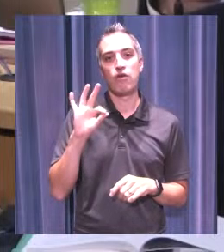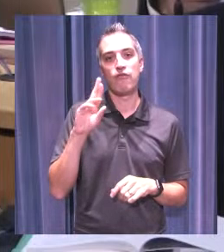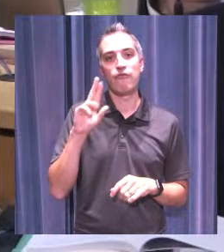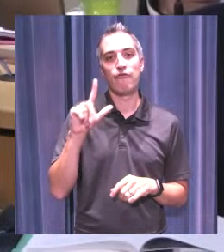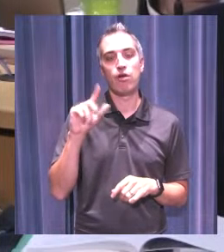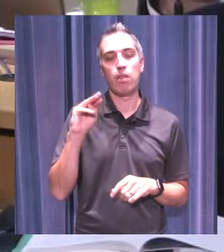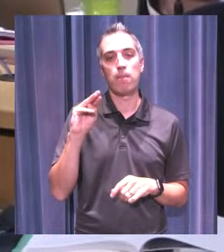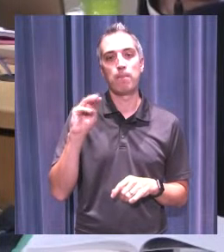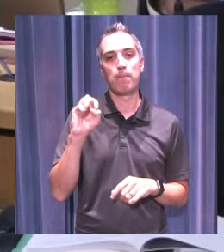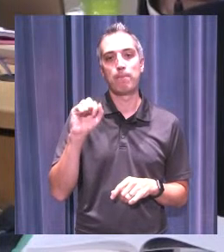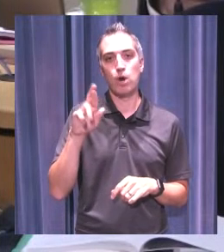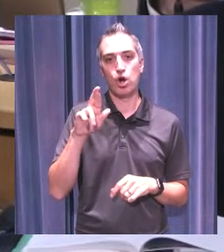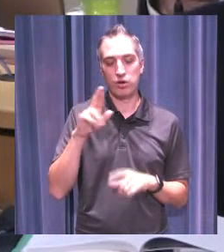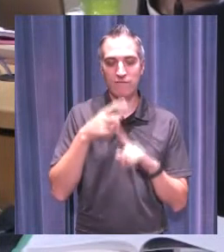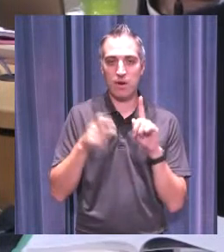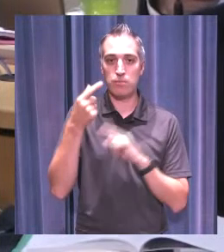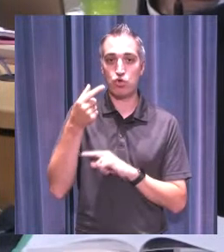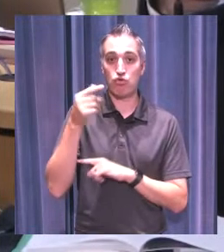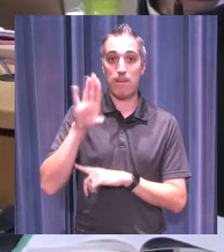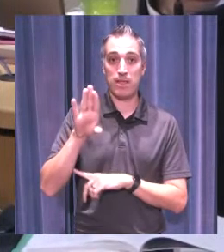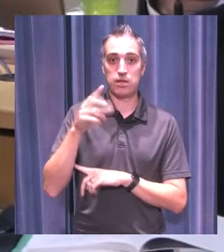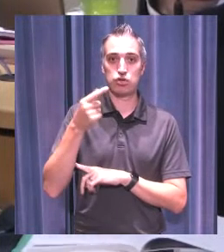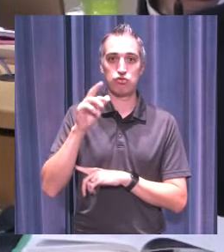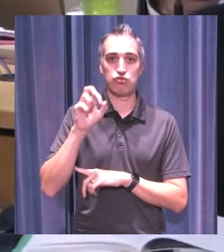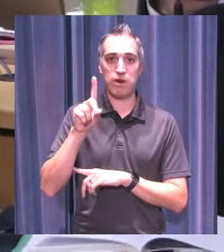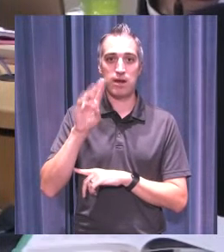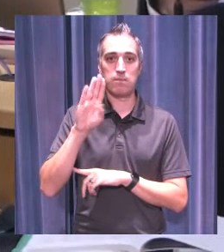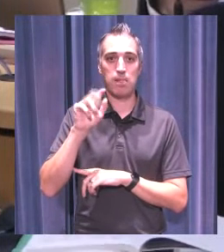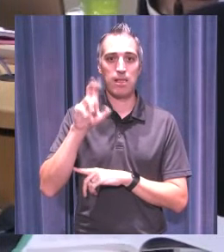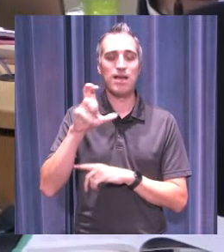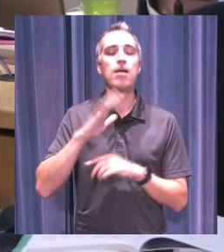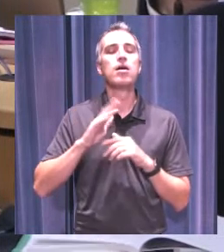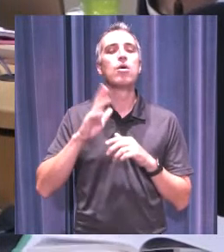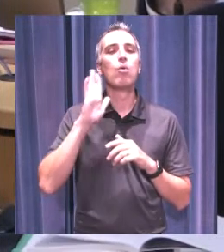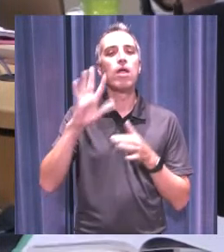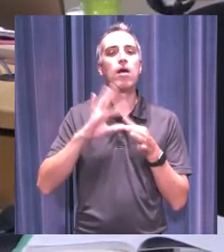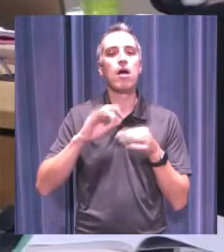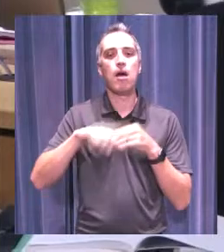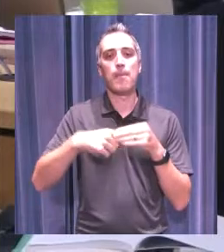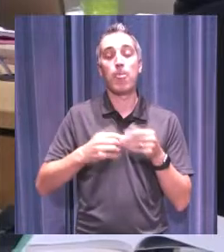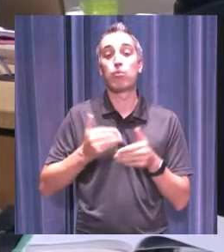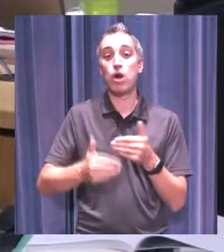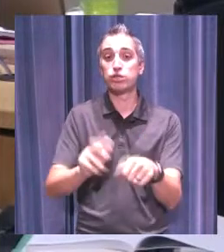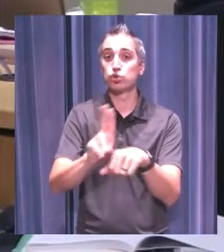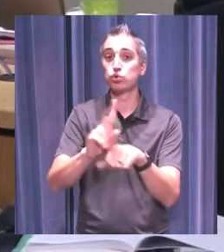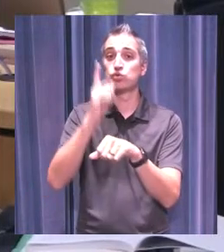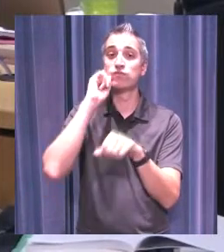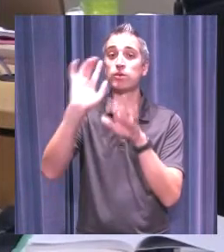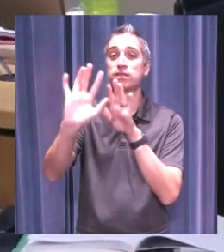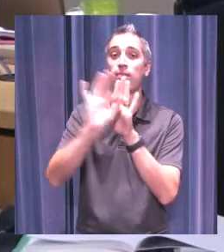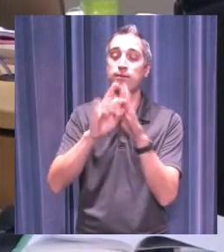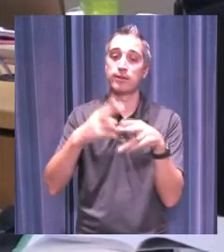Blank and should be speaking on the topic of process used for selecting interim president.